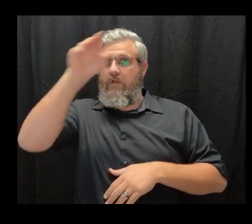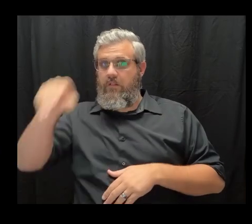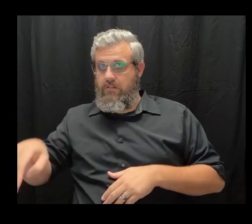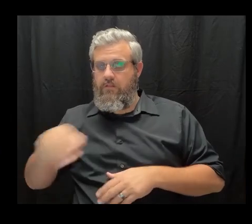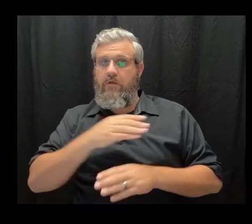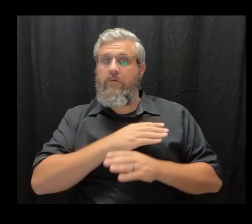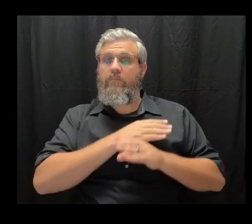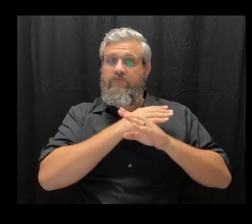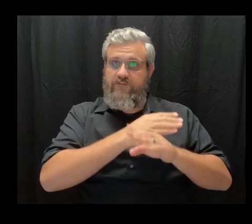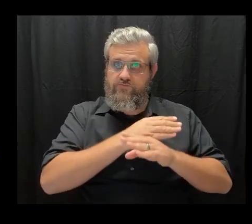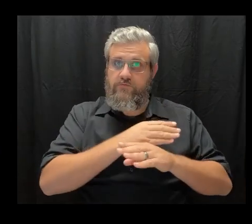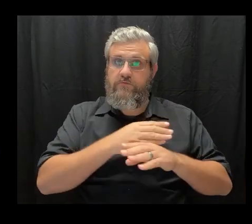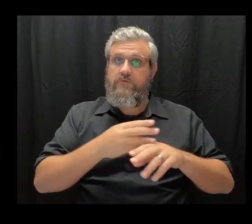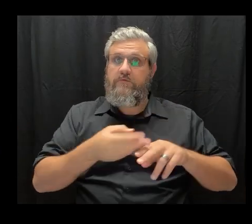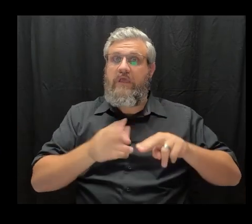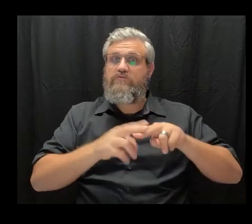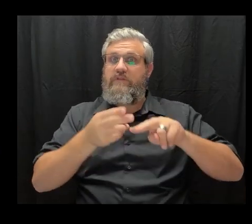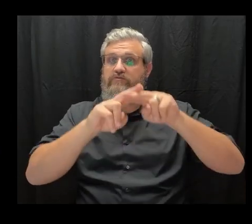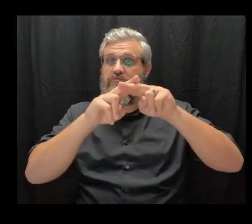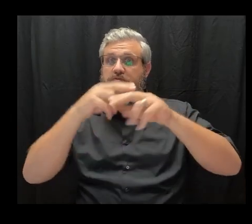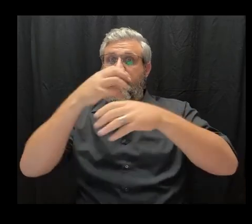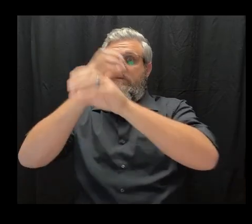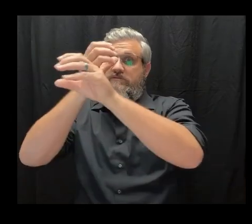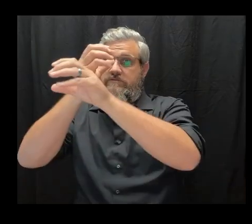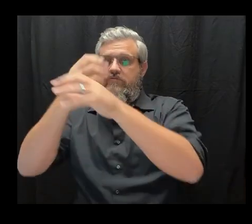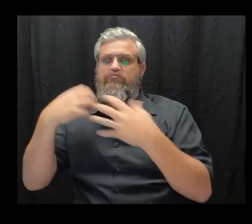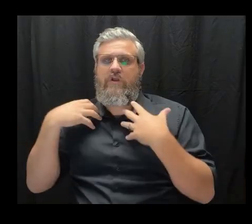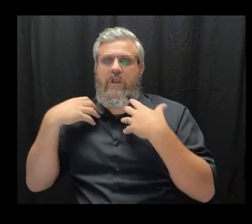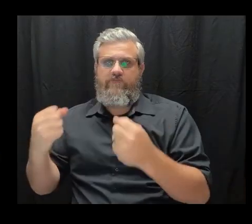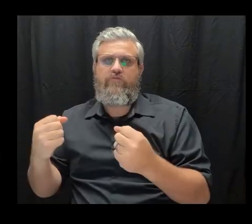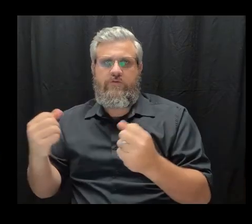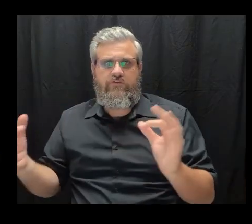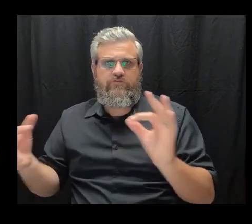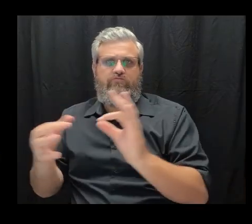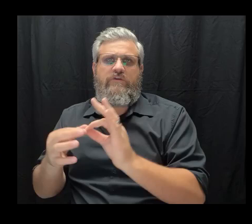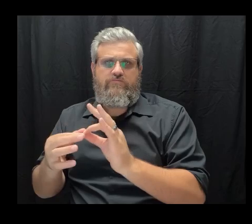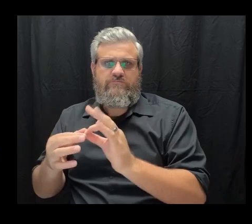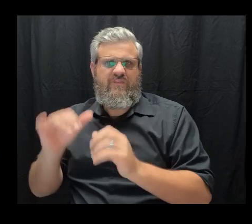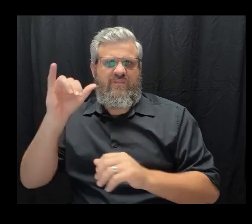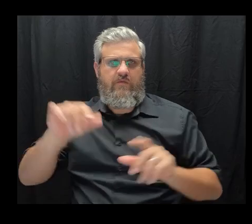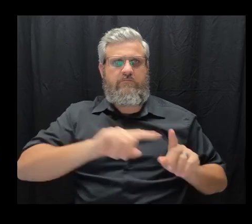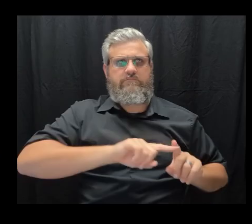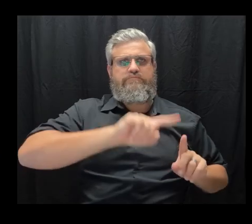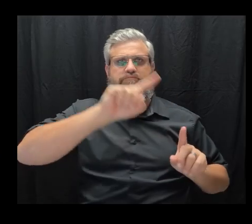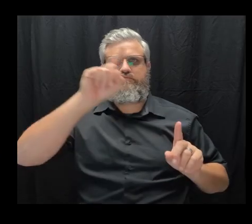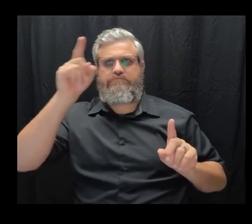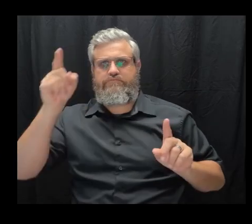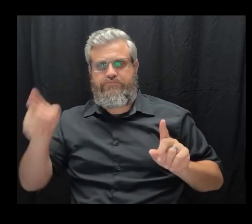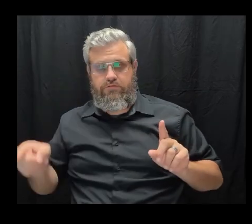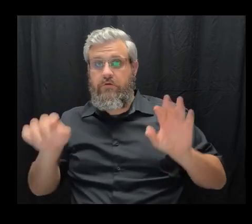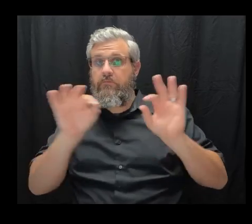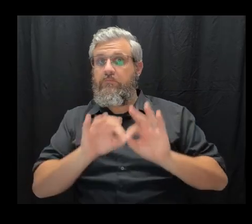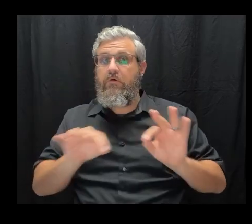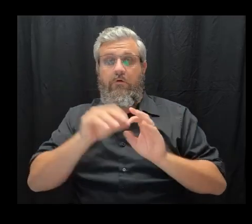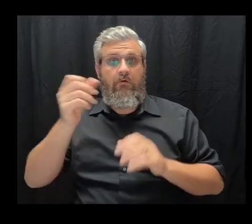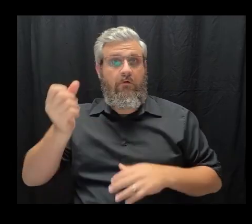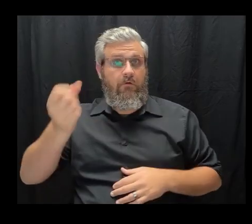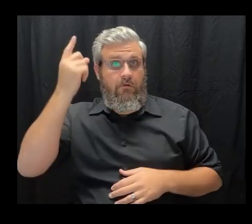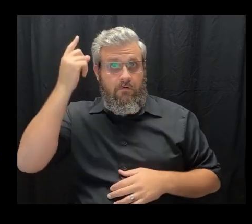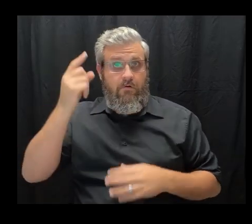crisis, and recovery and restoration. It is important to understand that these phases do not always occur